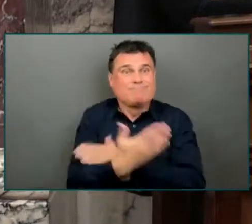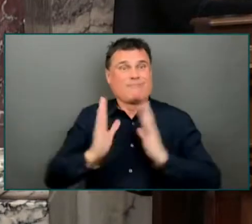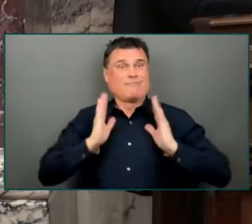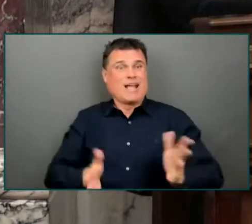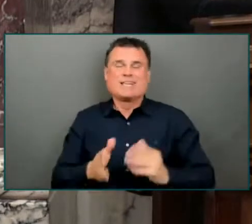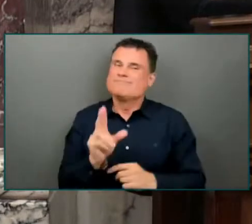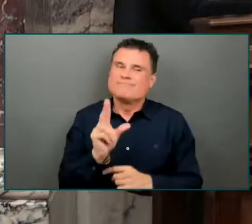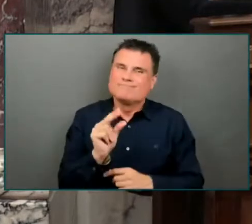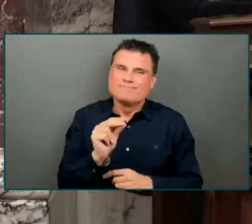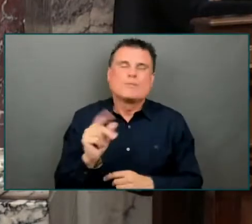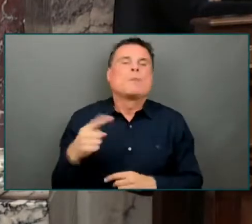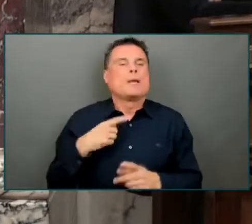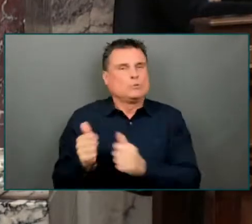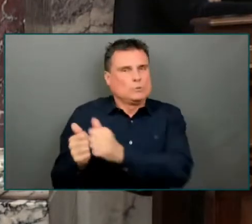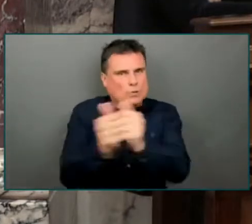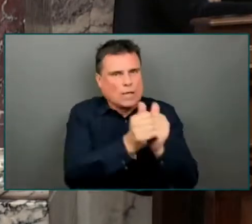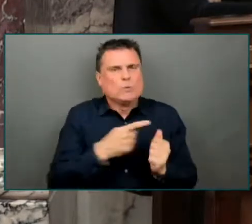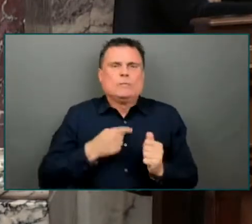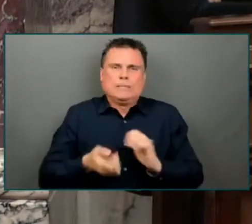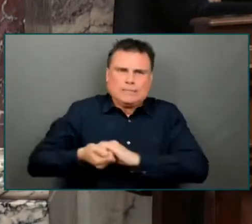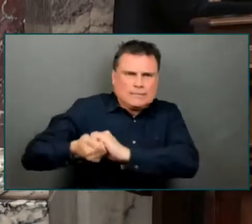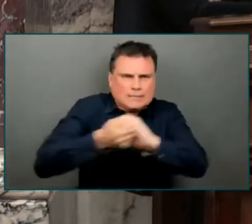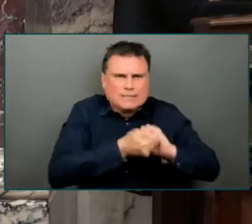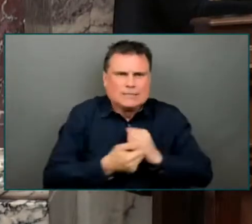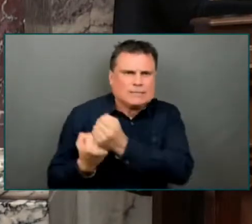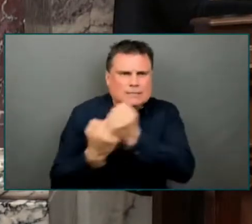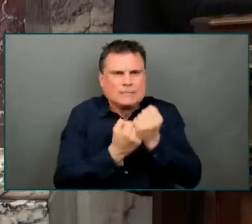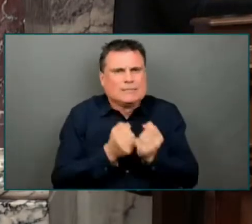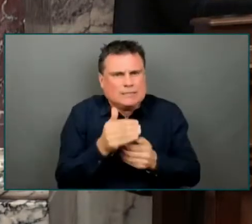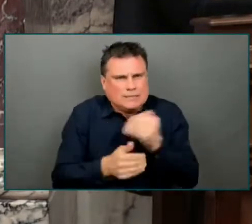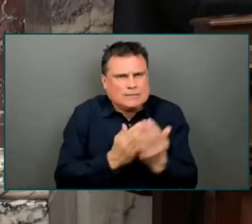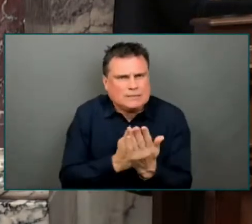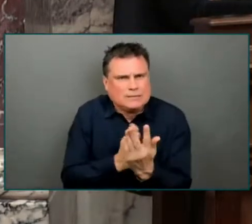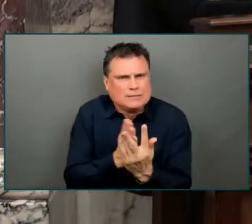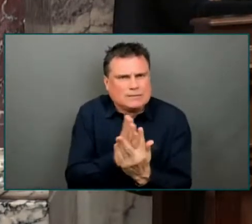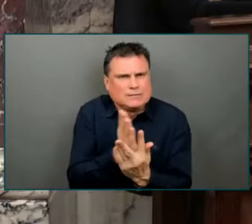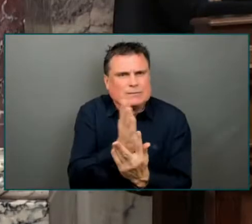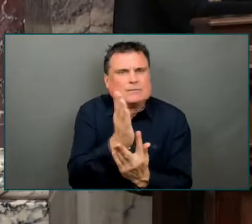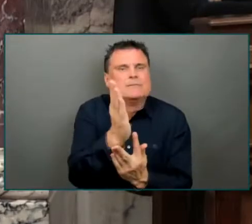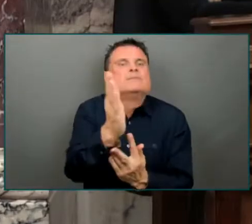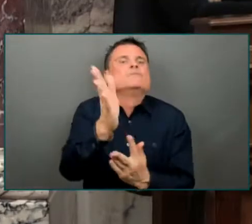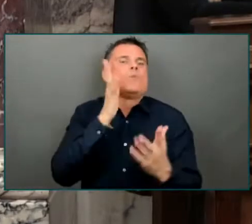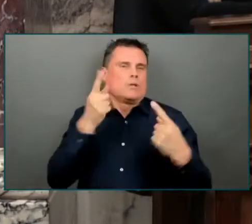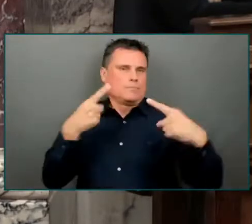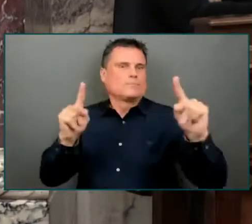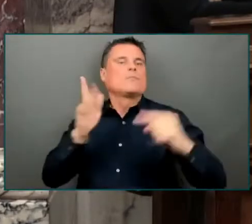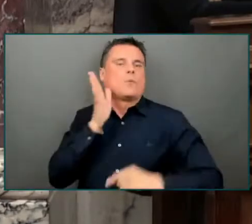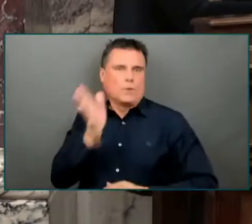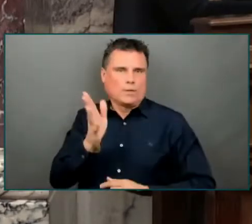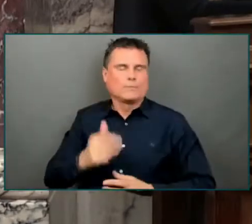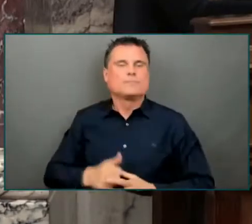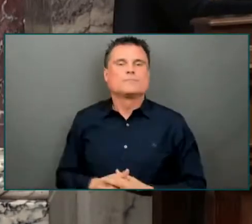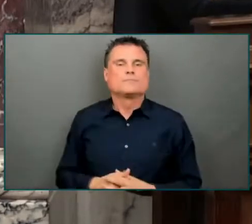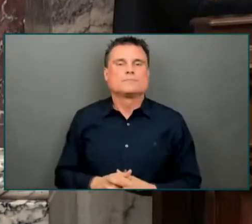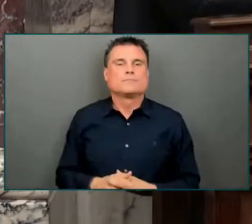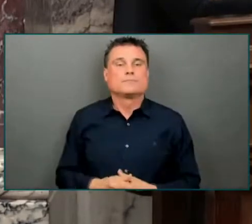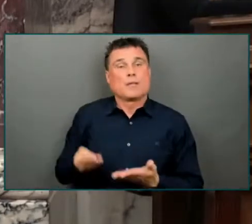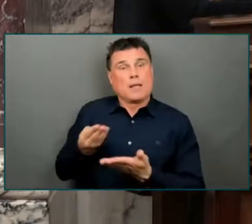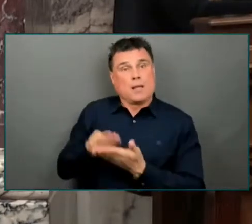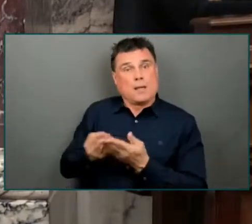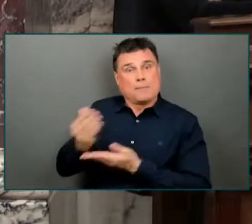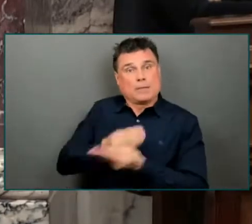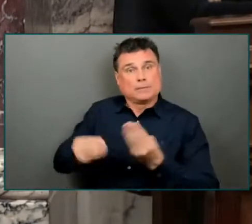Budget 2021 protects people's health and livelihoods today while building a bridge to economic